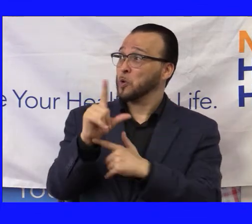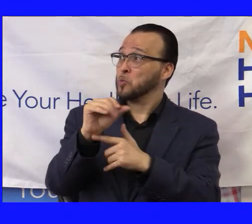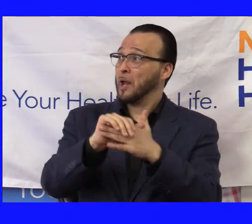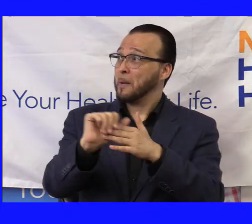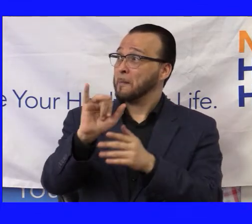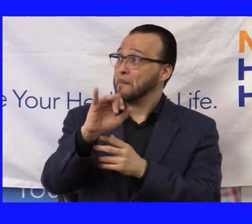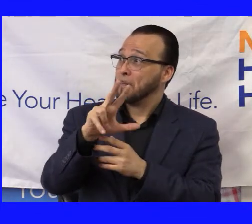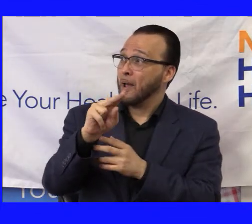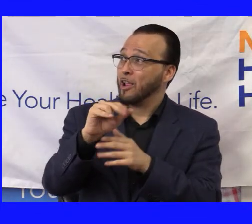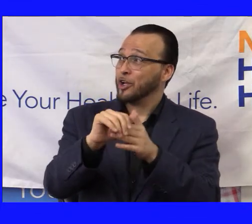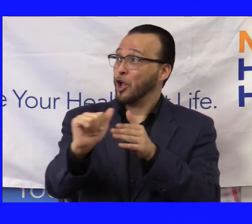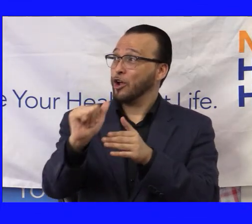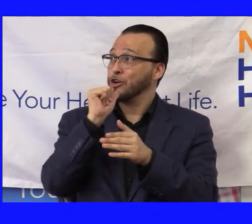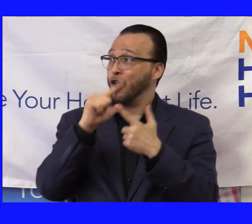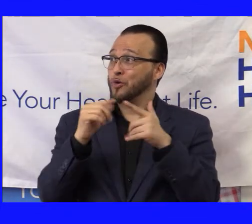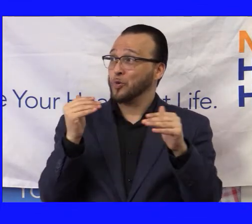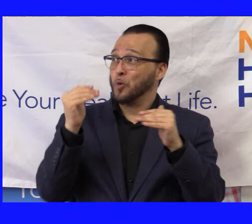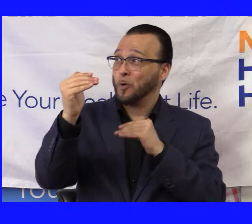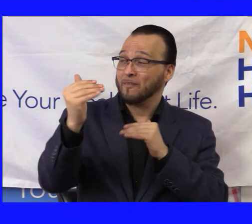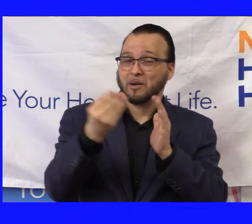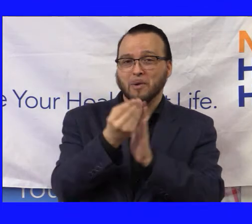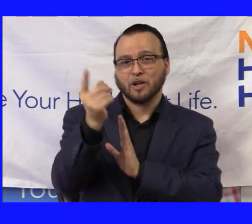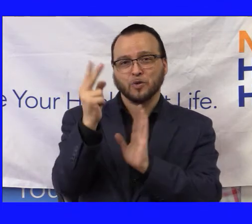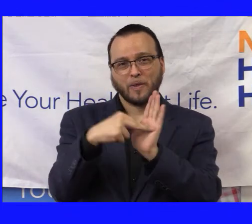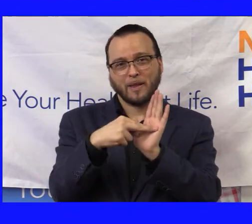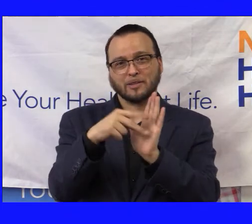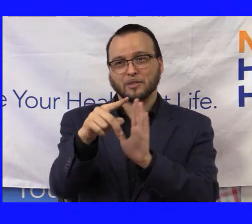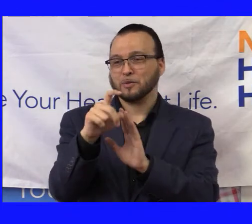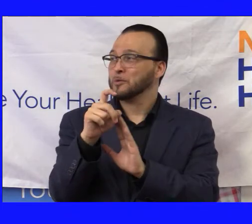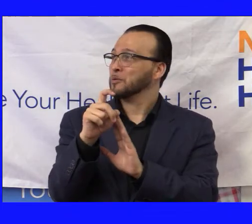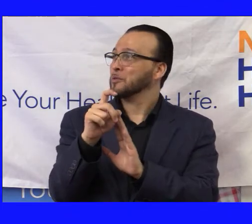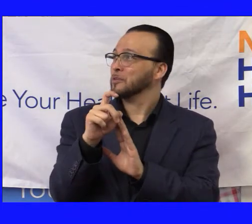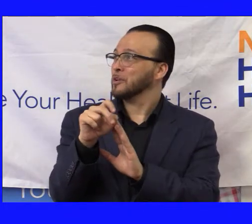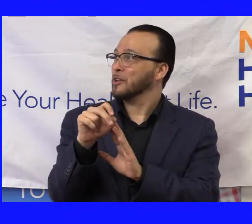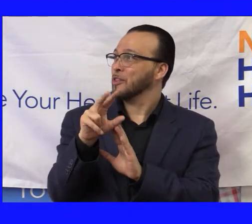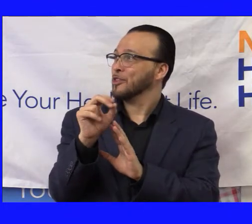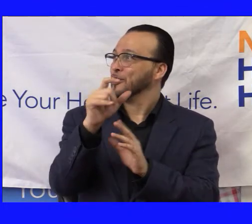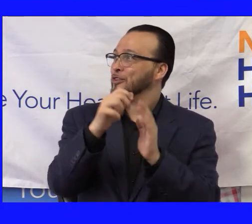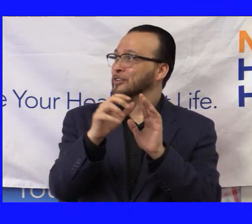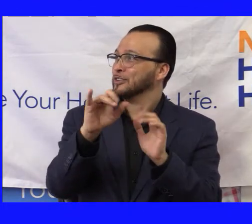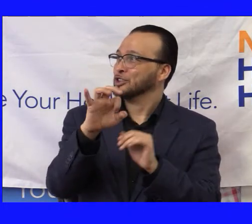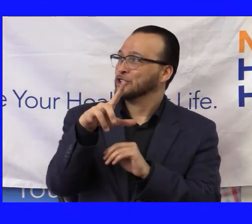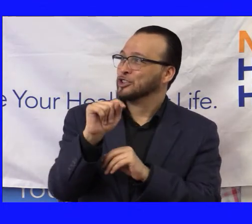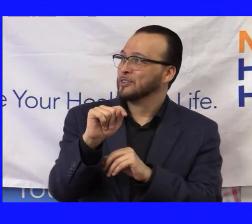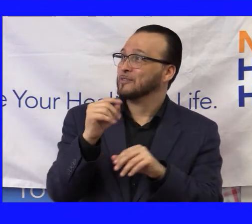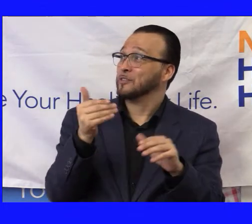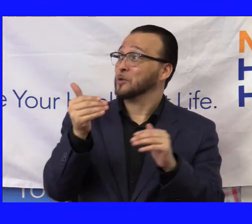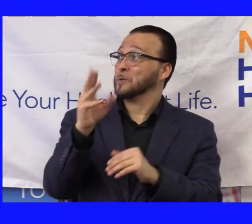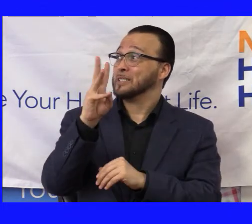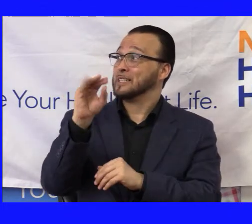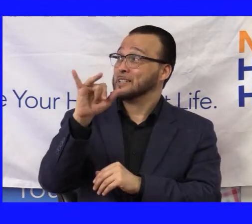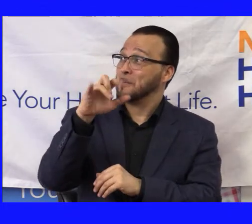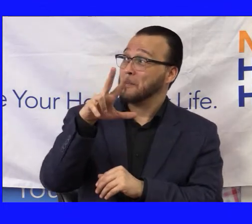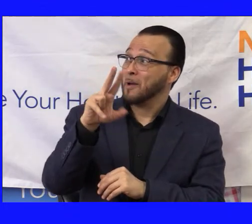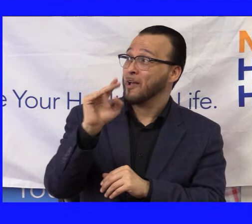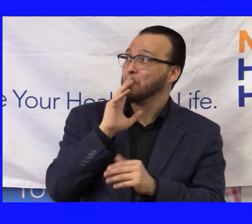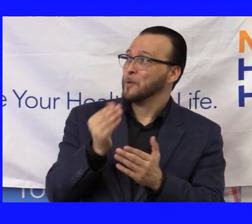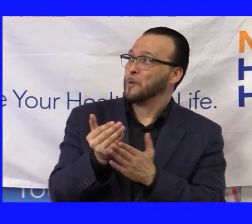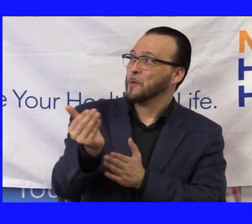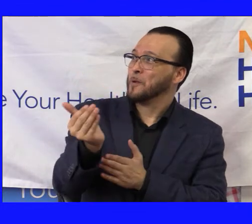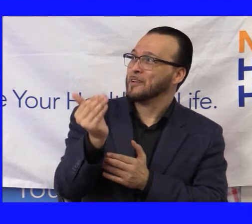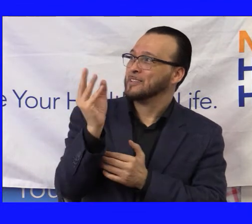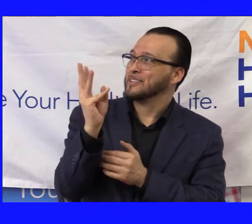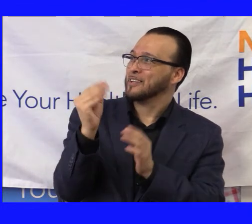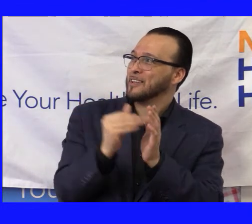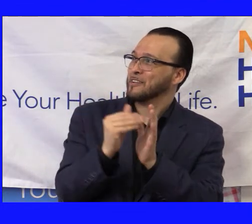to exceed buys us 2,100 shifts. Going to $60 million will buy us 6,815, and